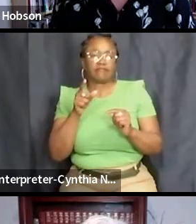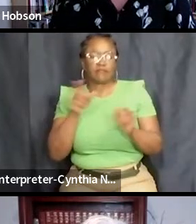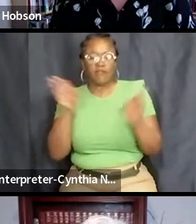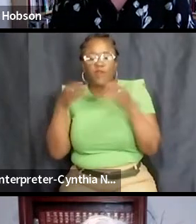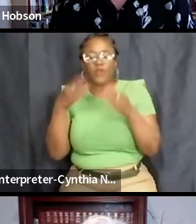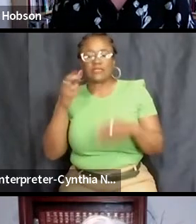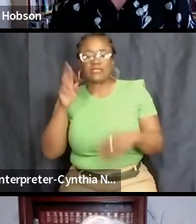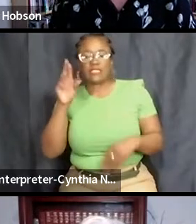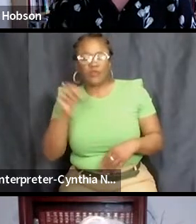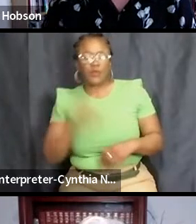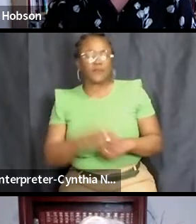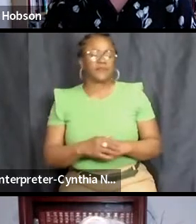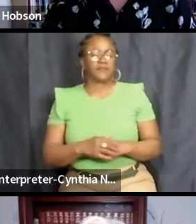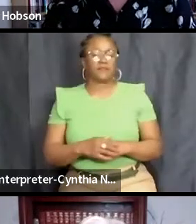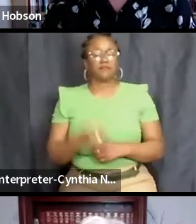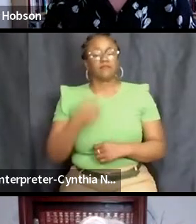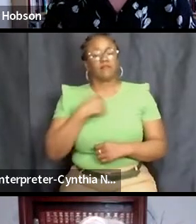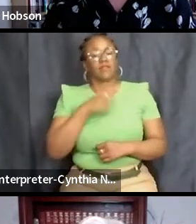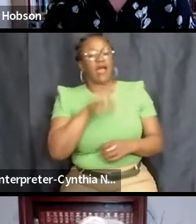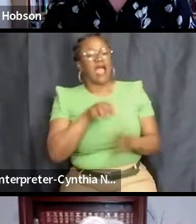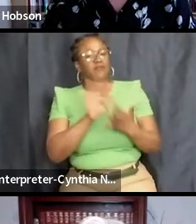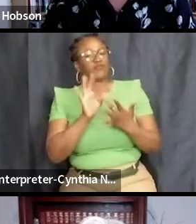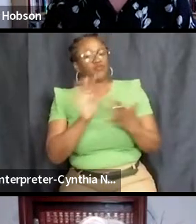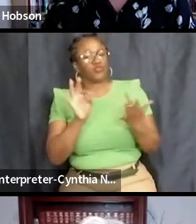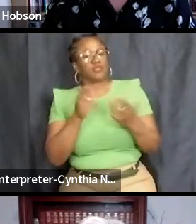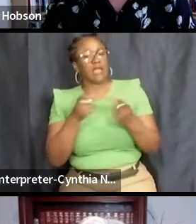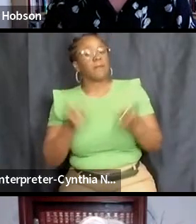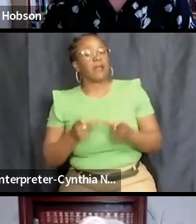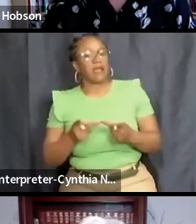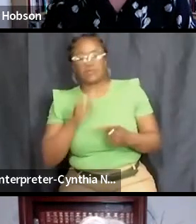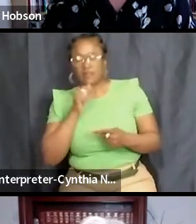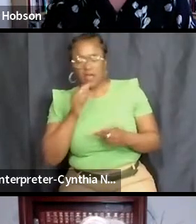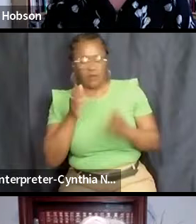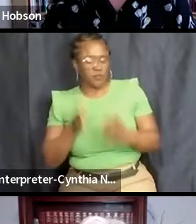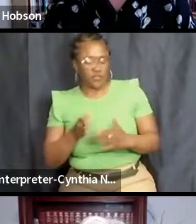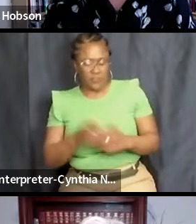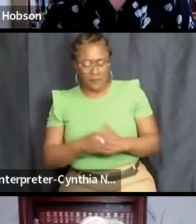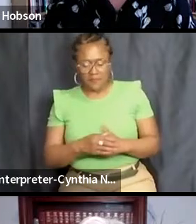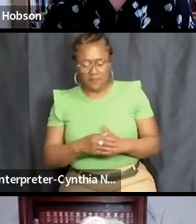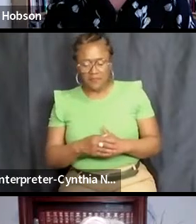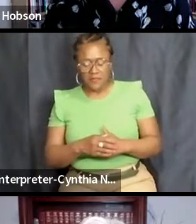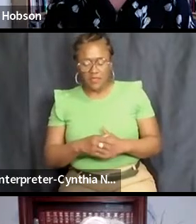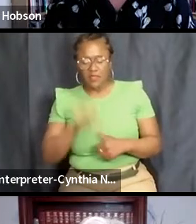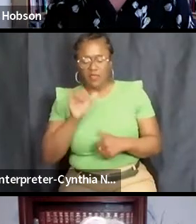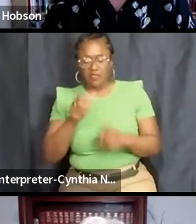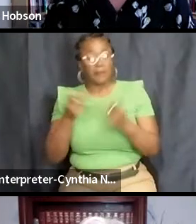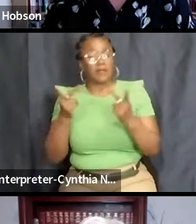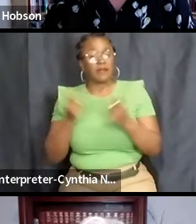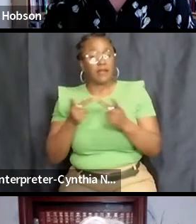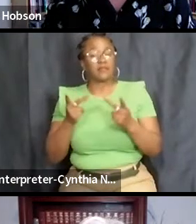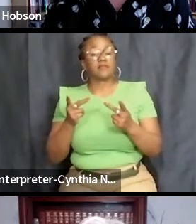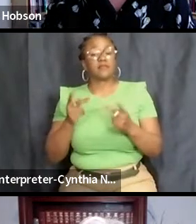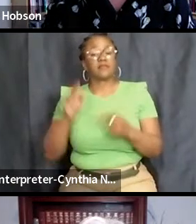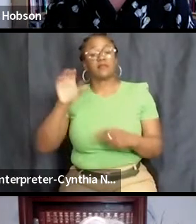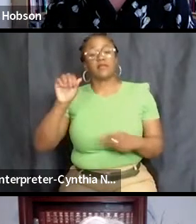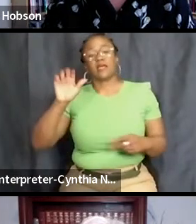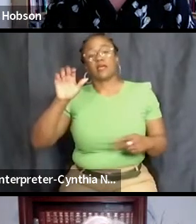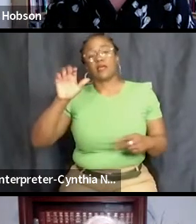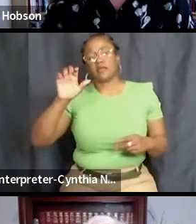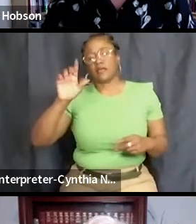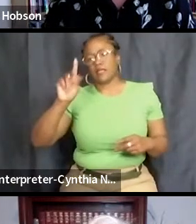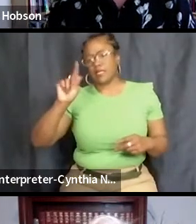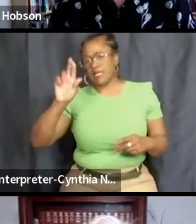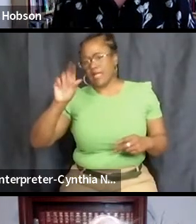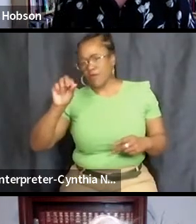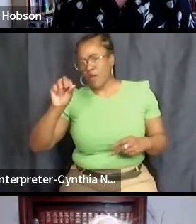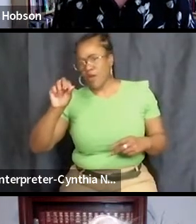So for me, I have to choose a place and not a person. And that place is Cairo, Illinois, which is